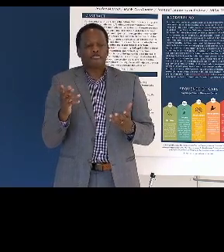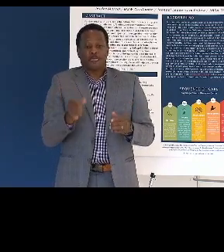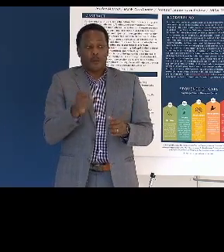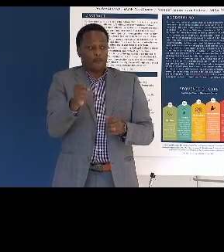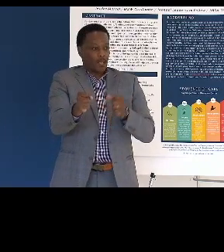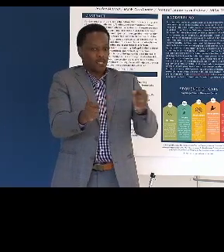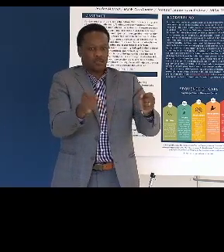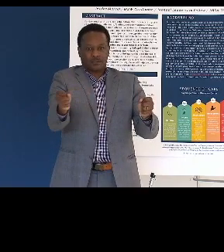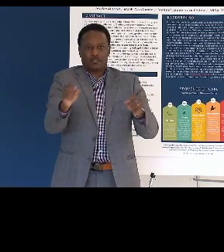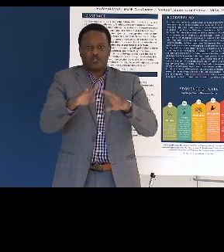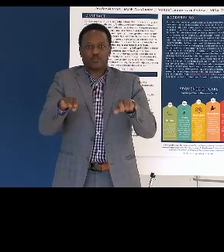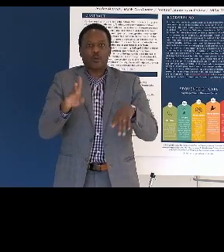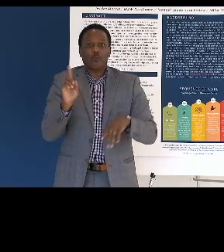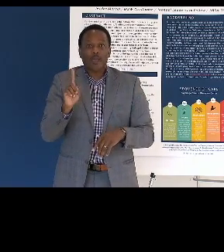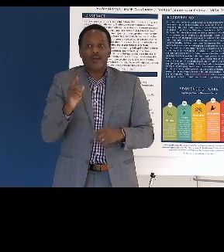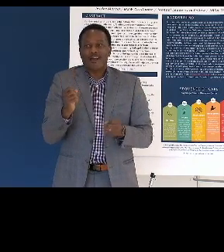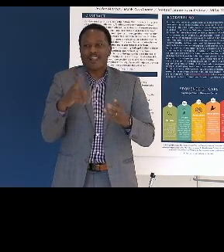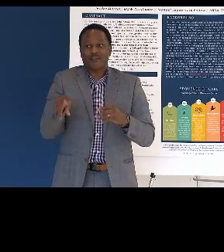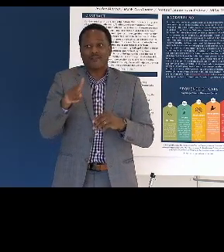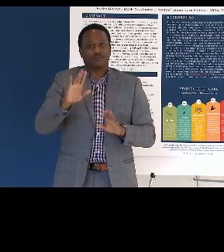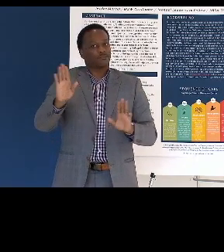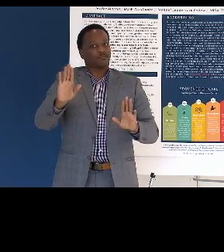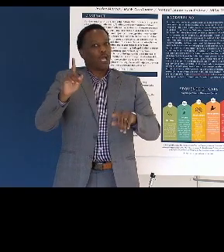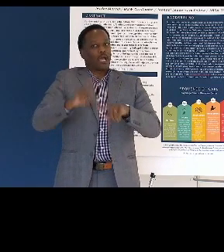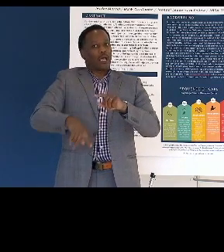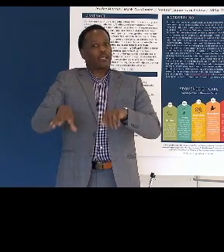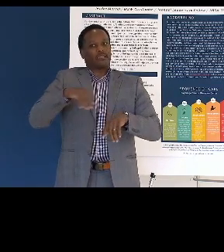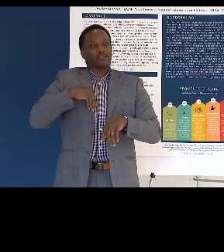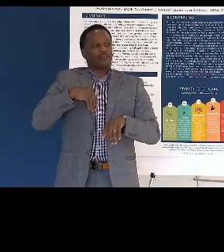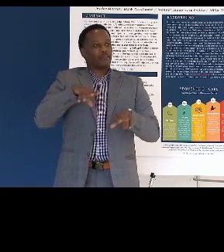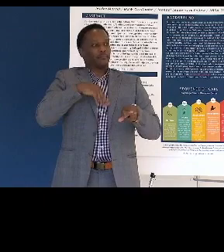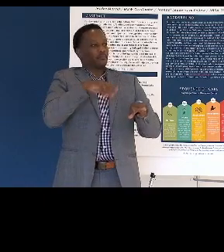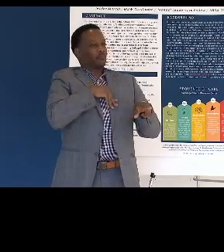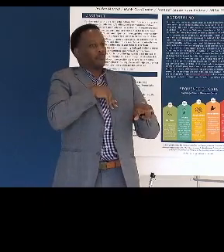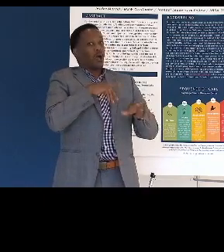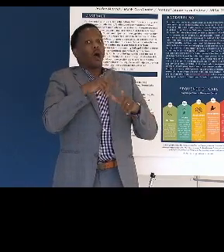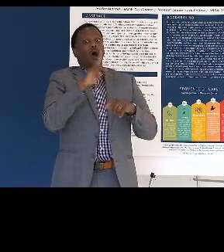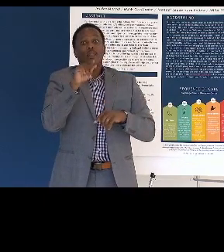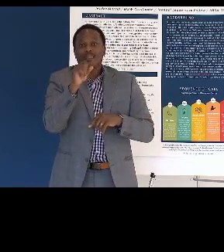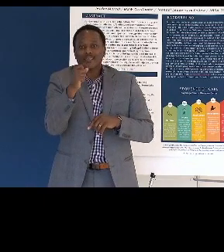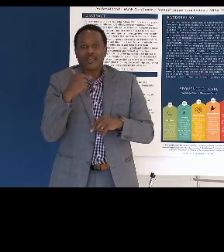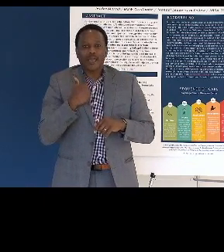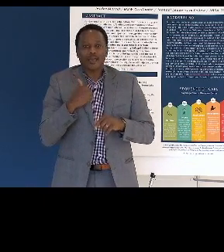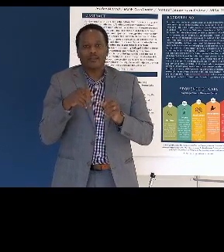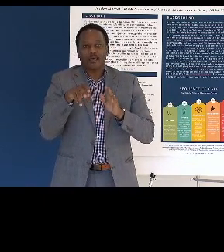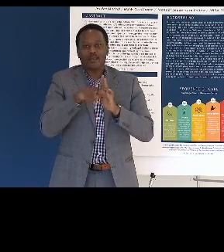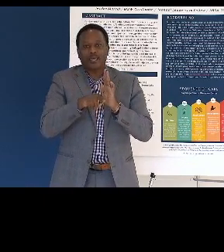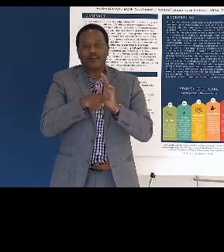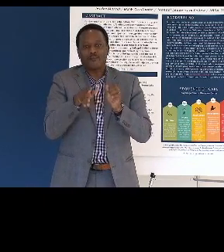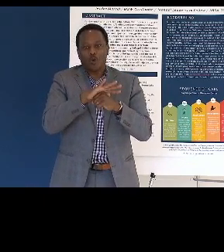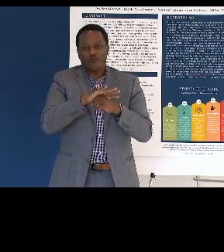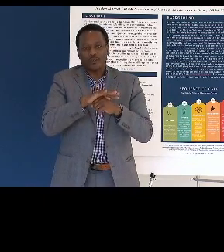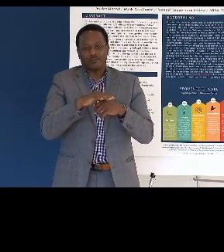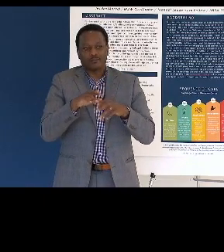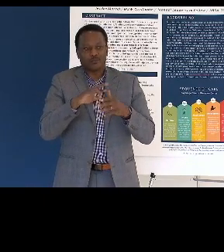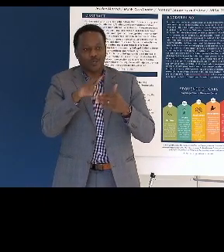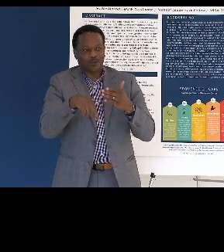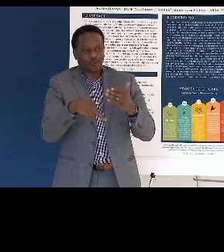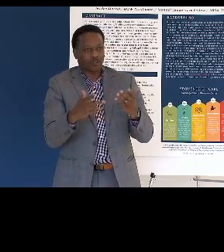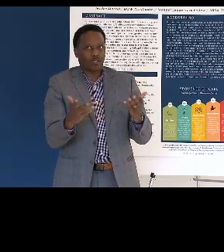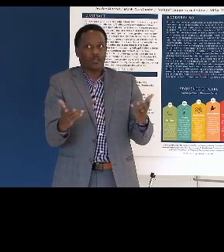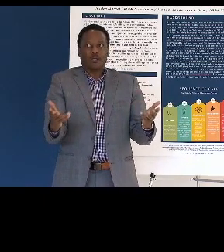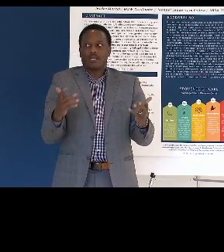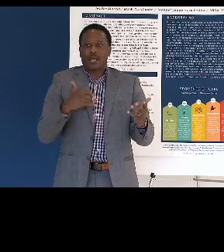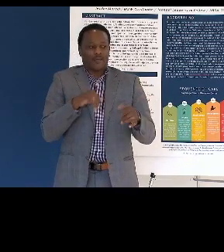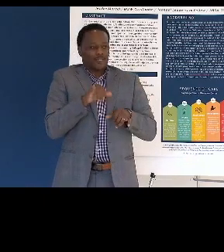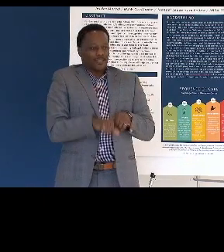a lot of providers were not taking kids unless they got negative COVID results. So that included their length of stay at the